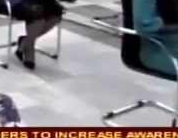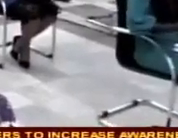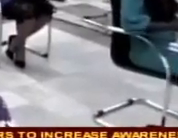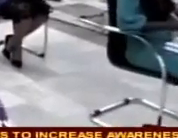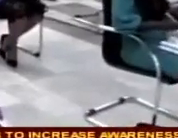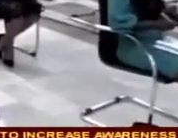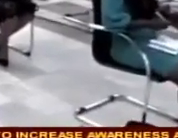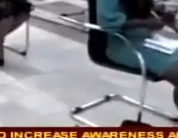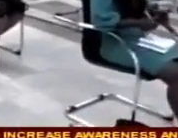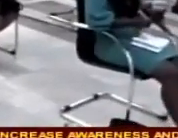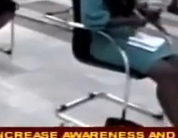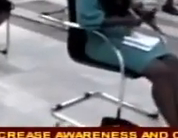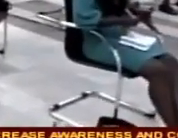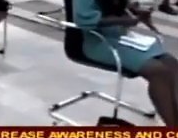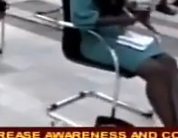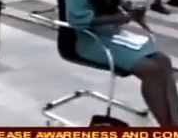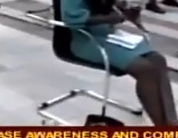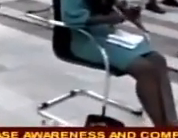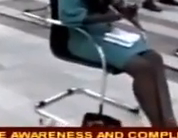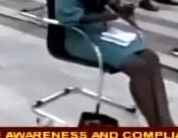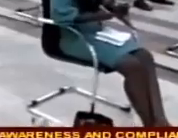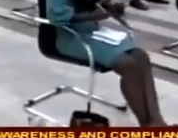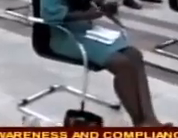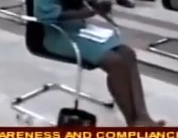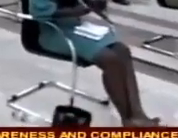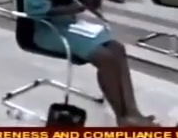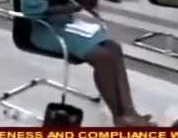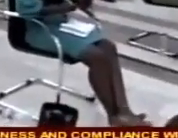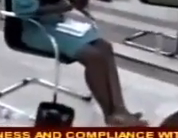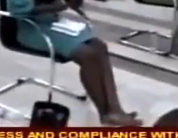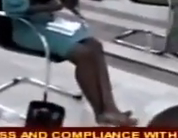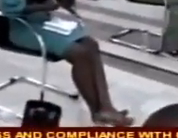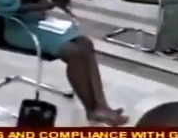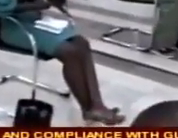Honorable Minister of Humanitarian Affairs.